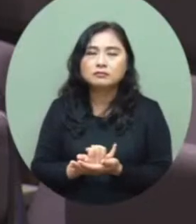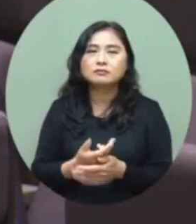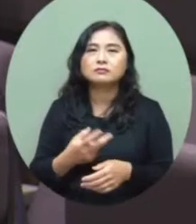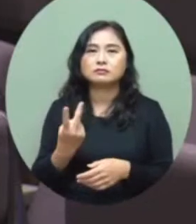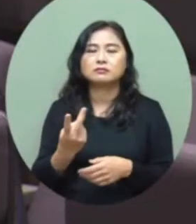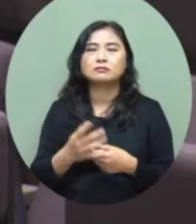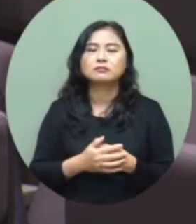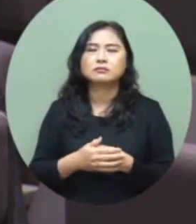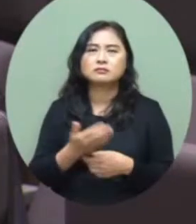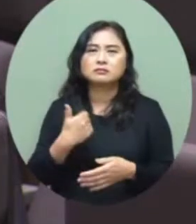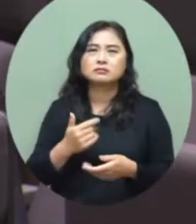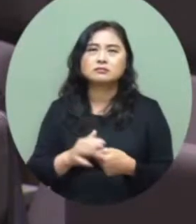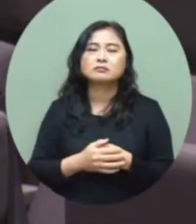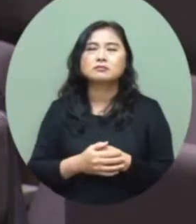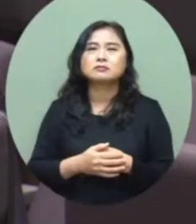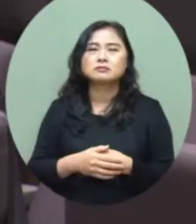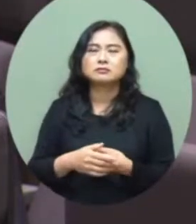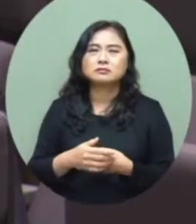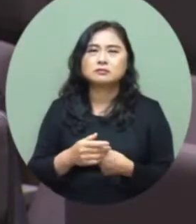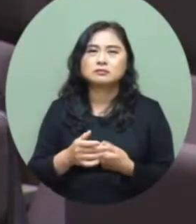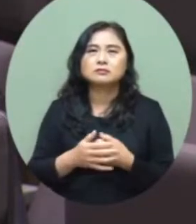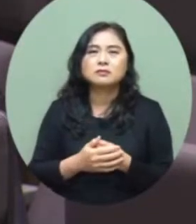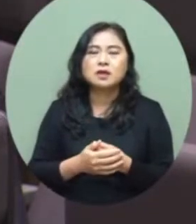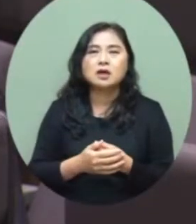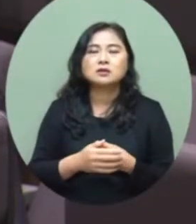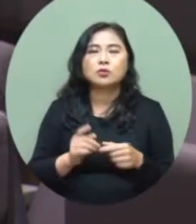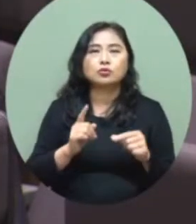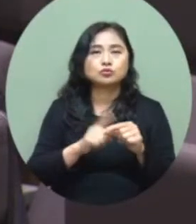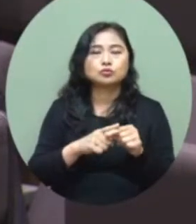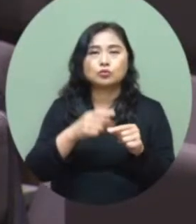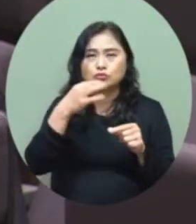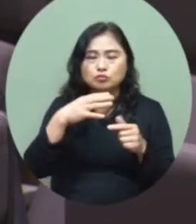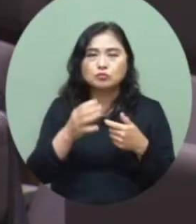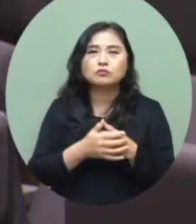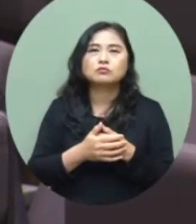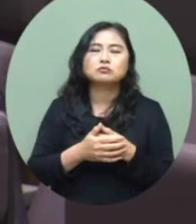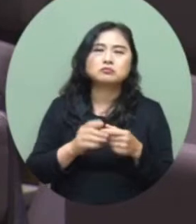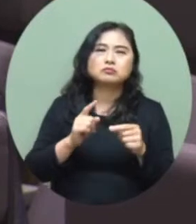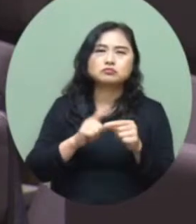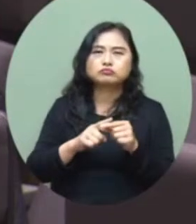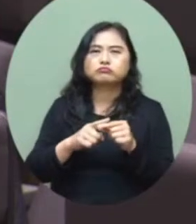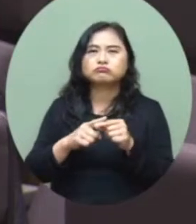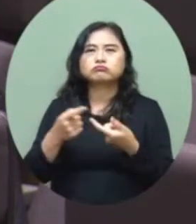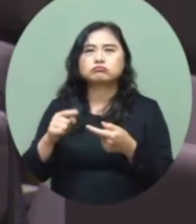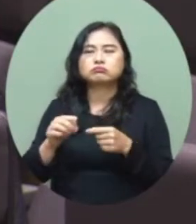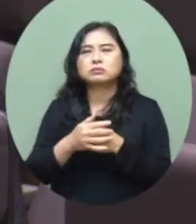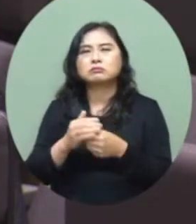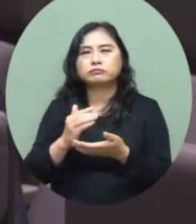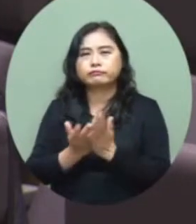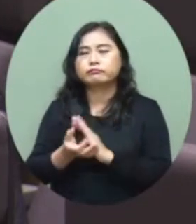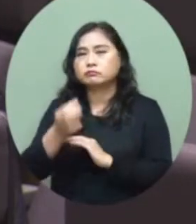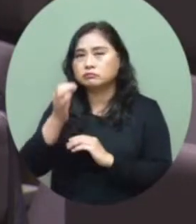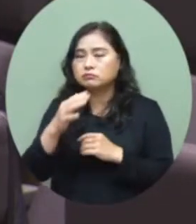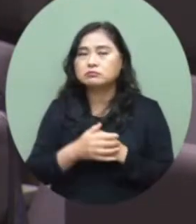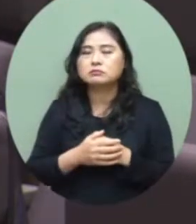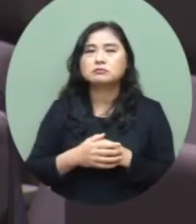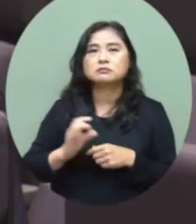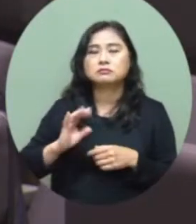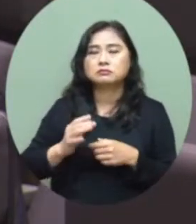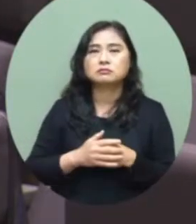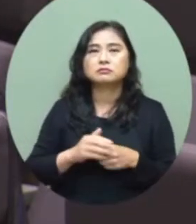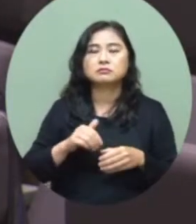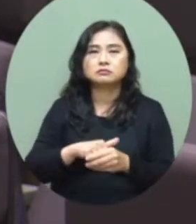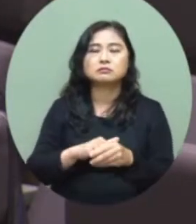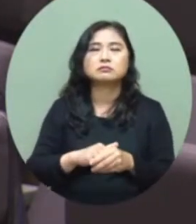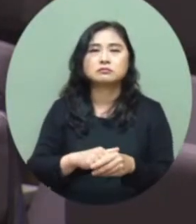for the two death cases, before they sought consultation or before they went to see a doctor, did they take